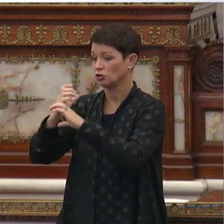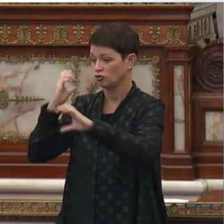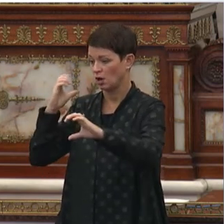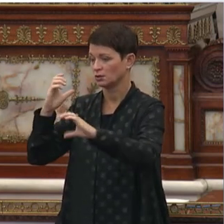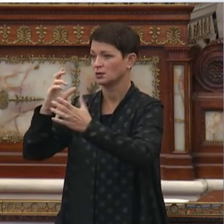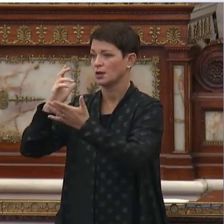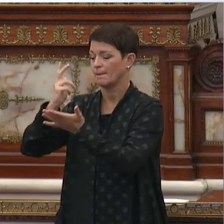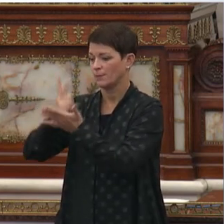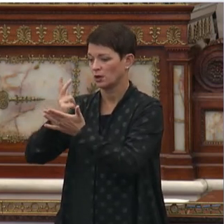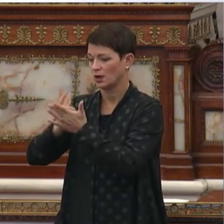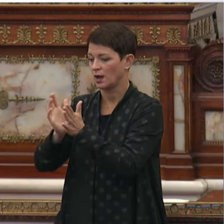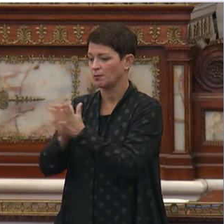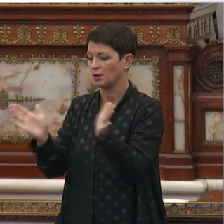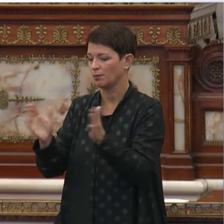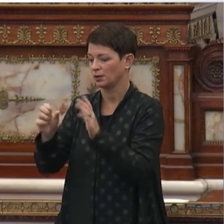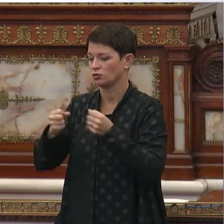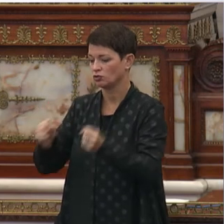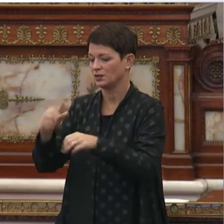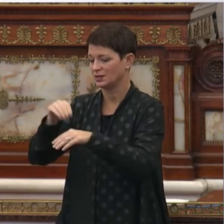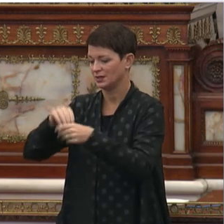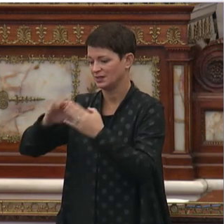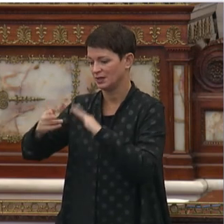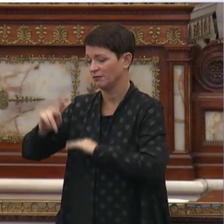public streets of the city of Philadelphia.